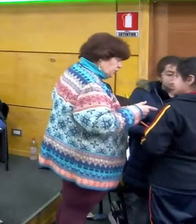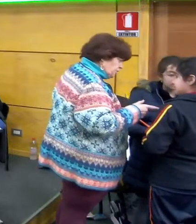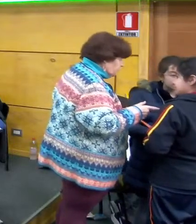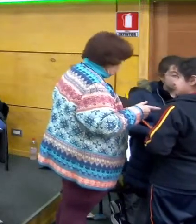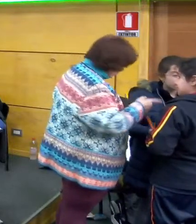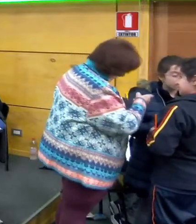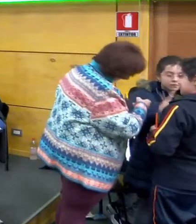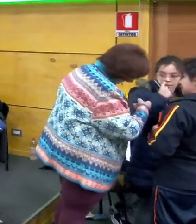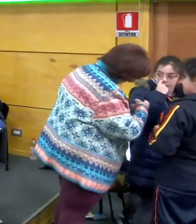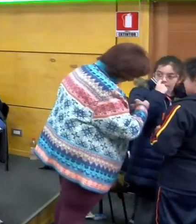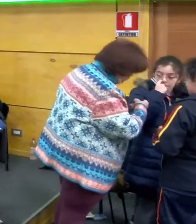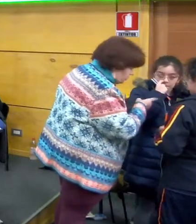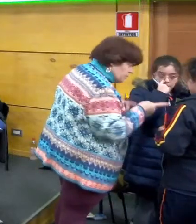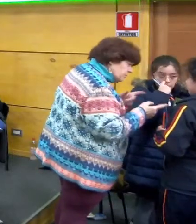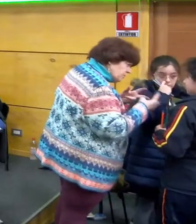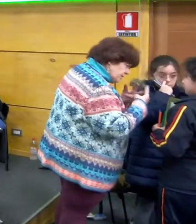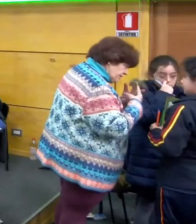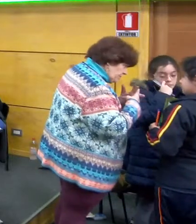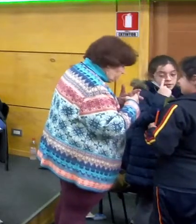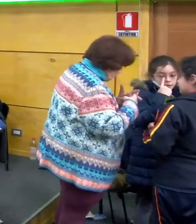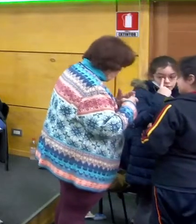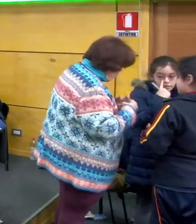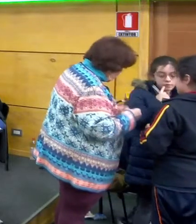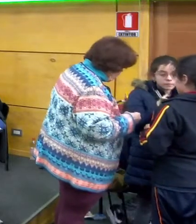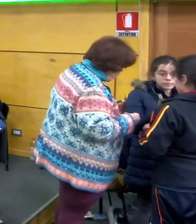Did you do the